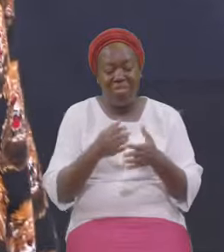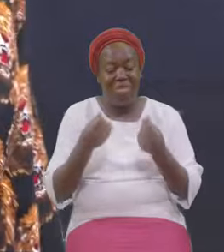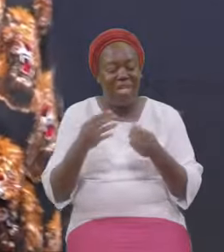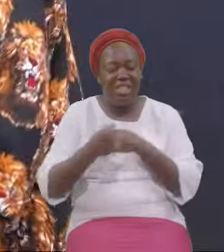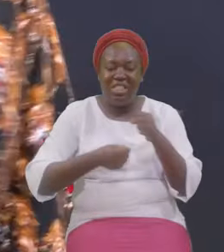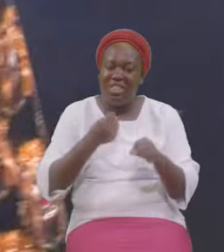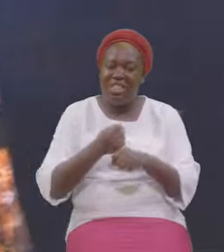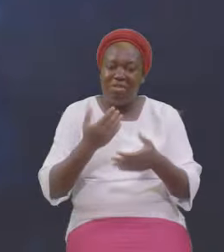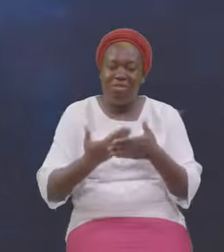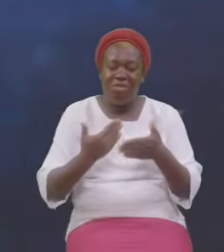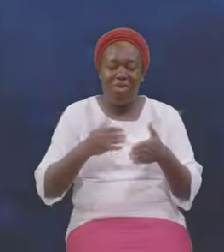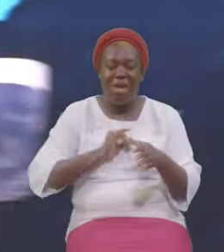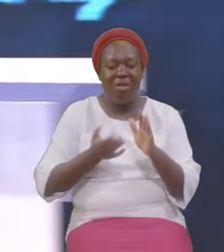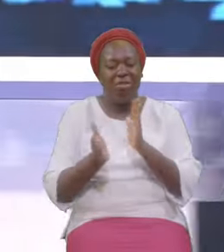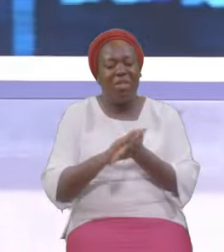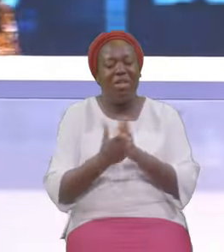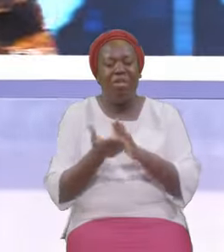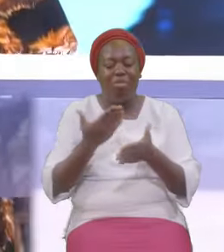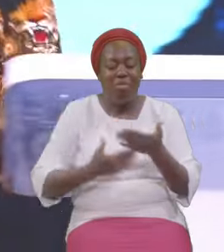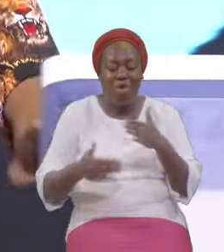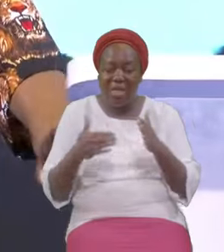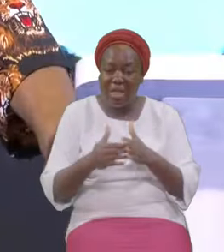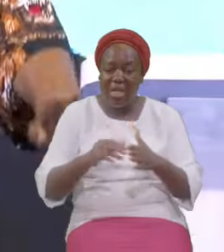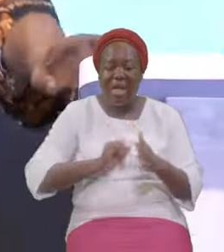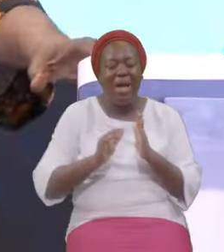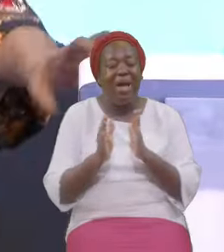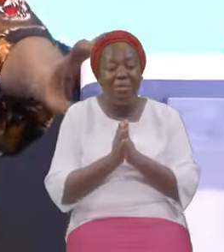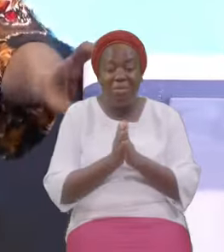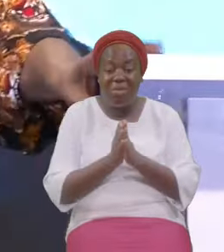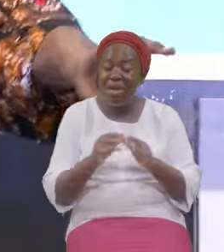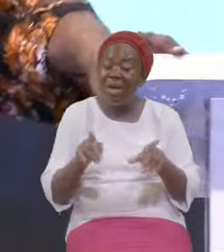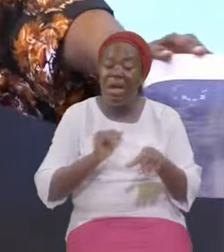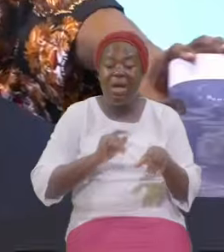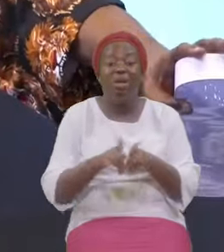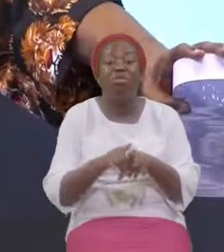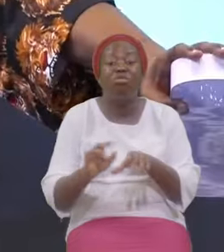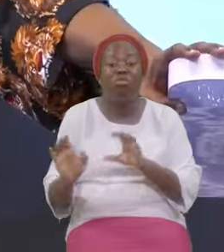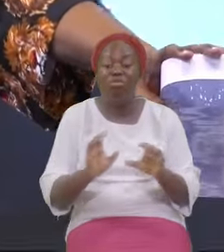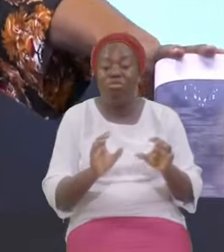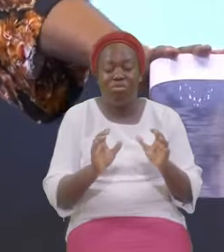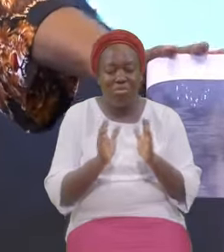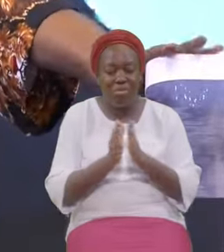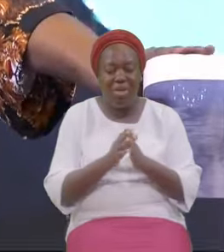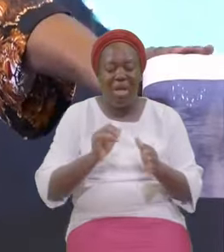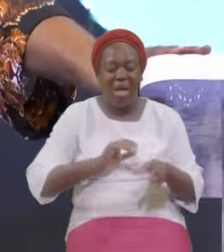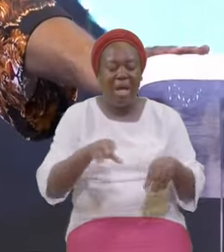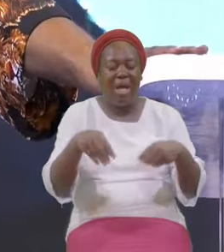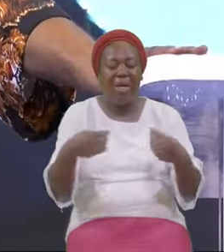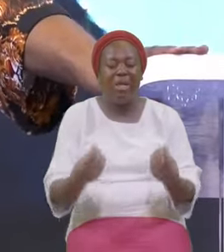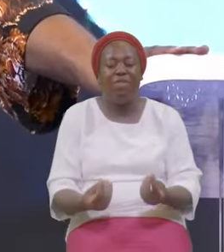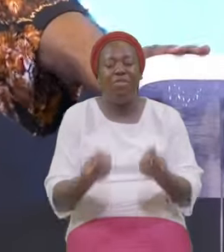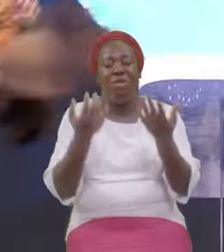somehow. I pray. I did too. I give offering, I do